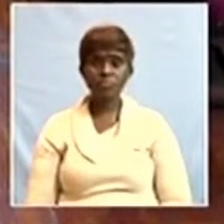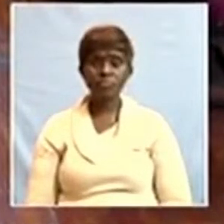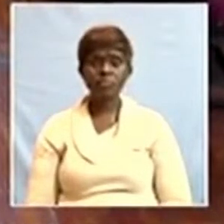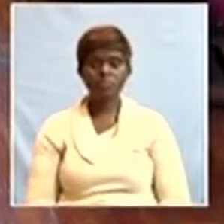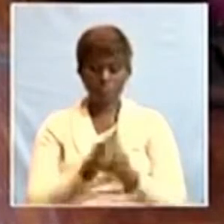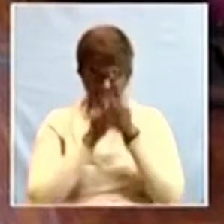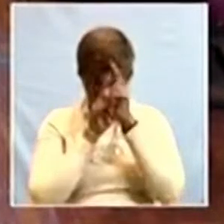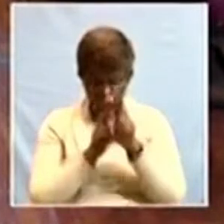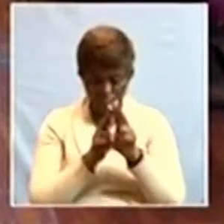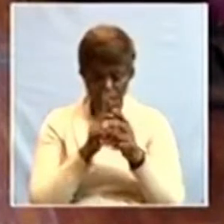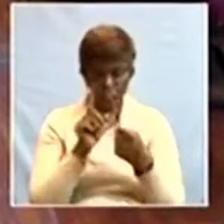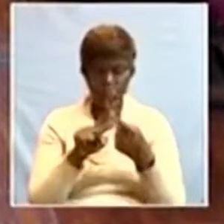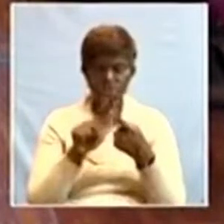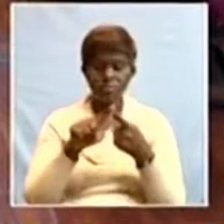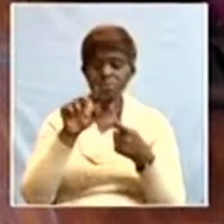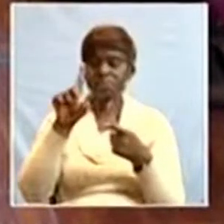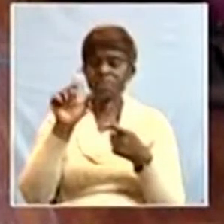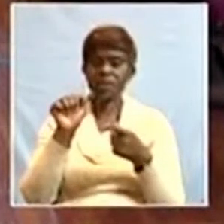Honorable Daka,